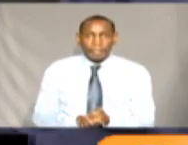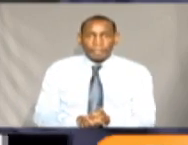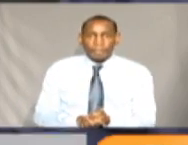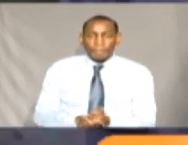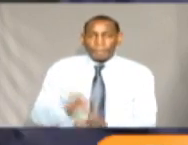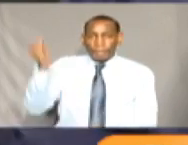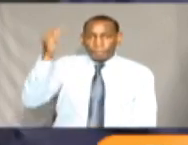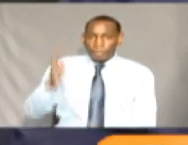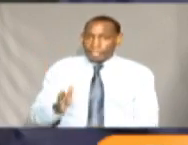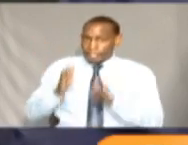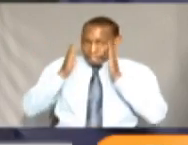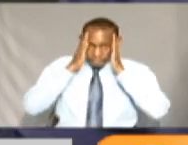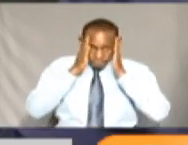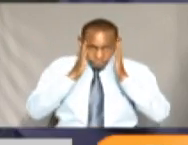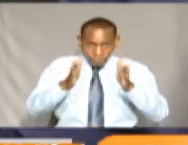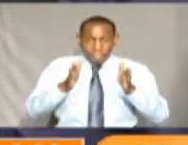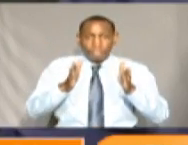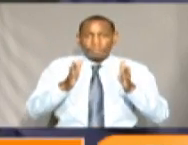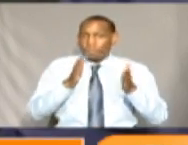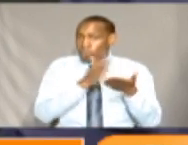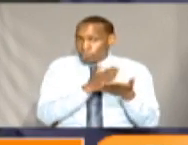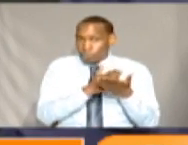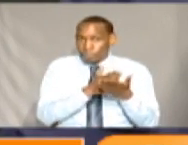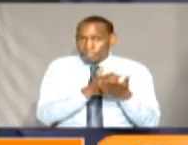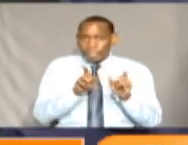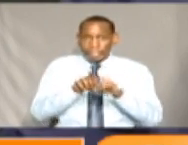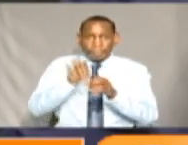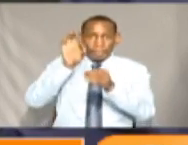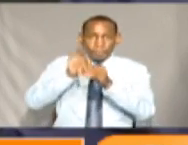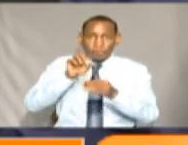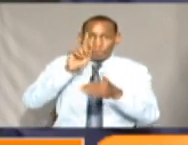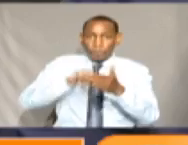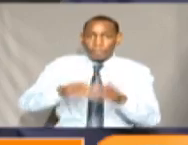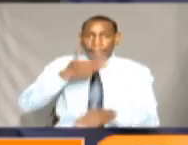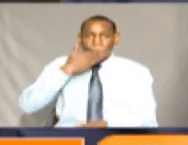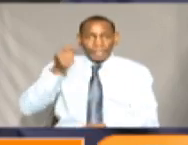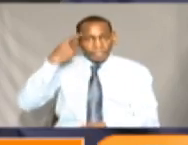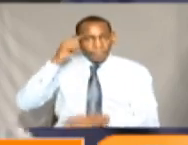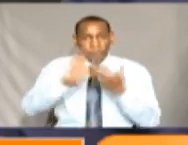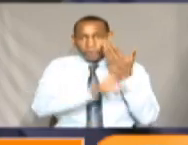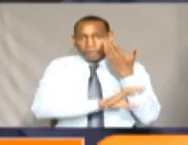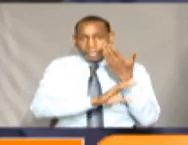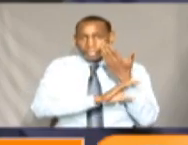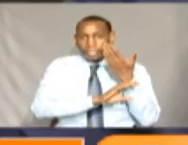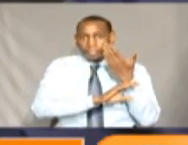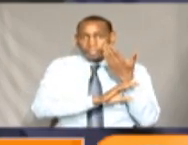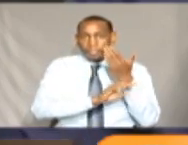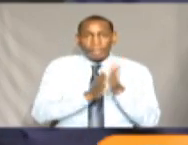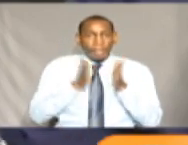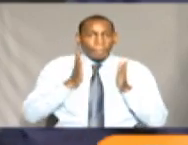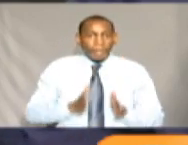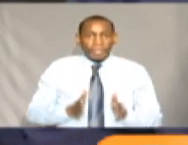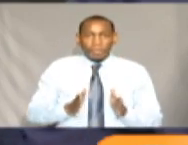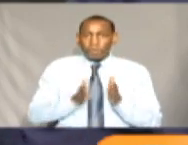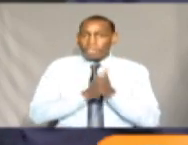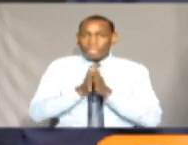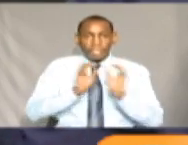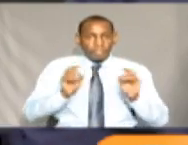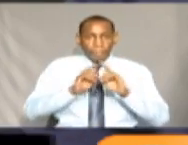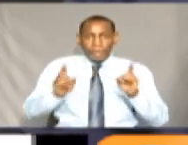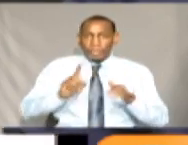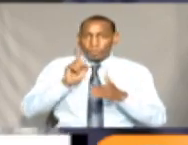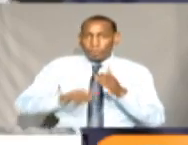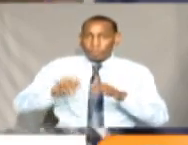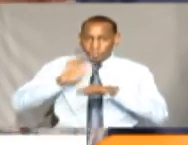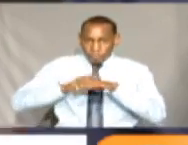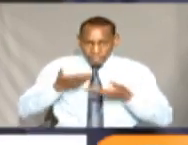be sober enough and vote for what is best for our country, not personal interests, but what is good for